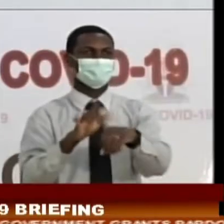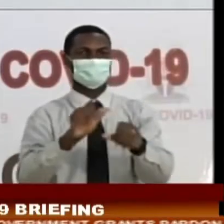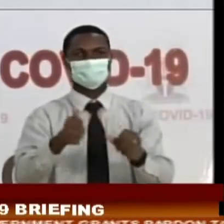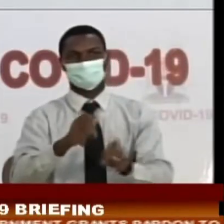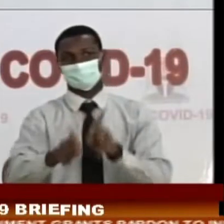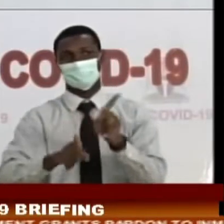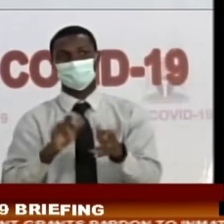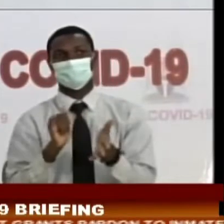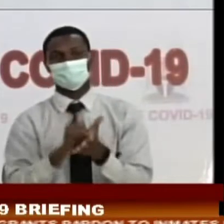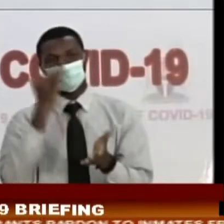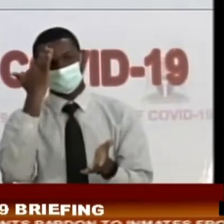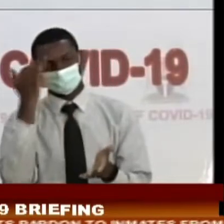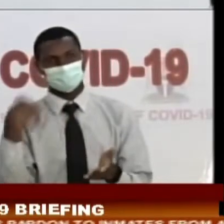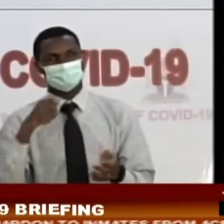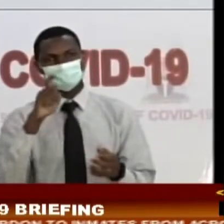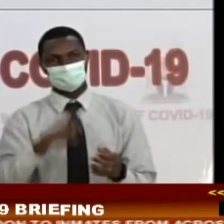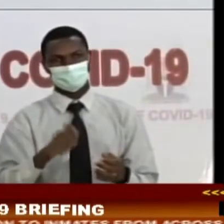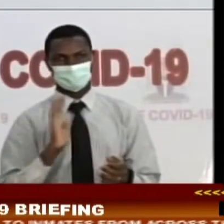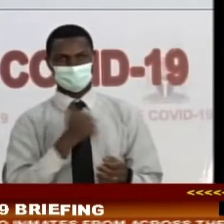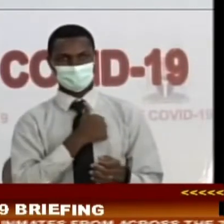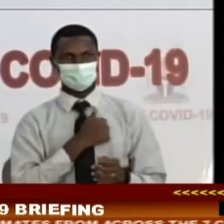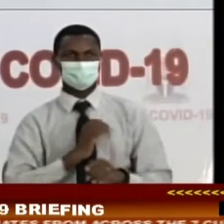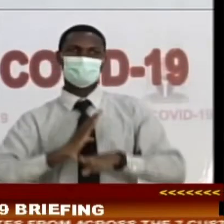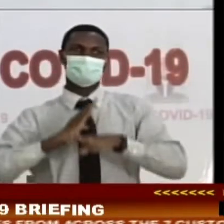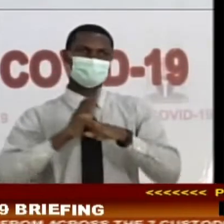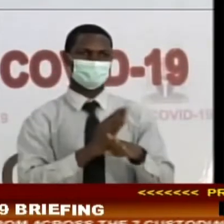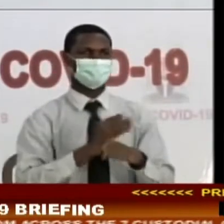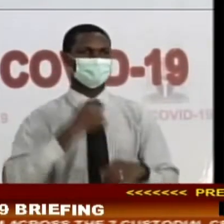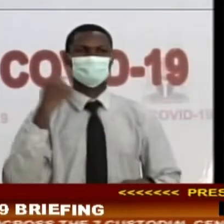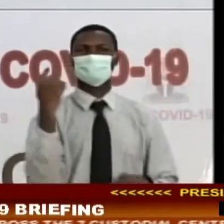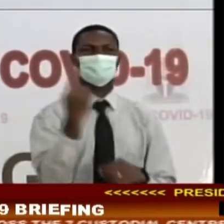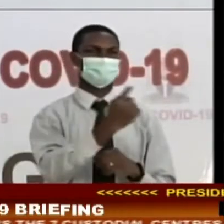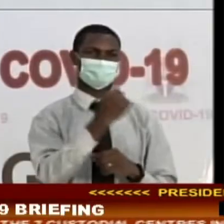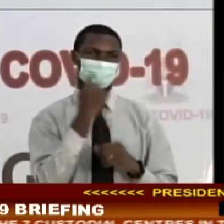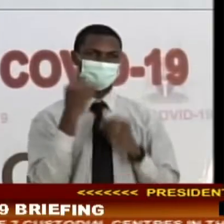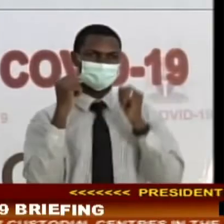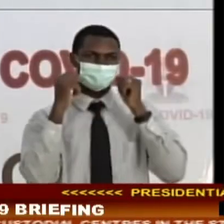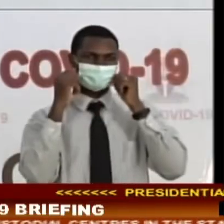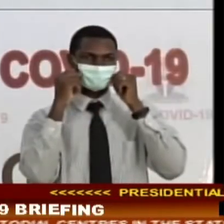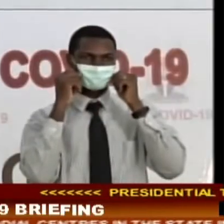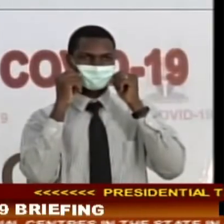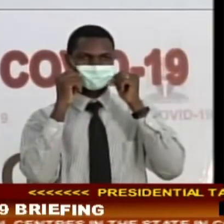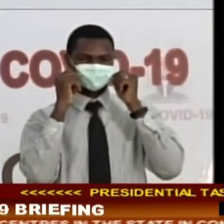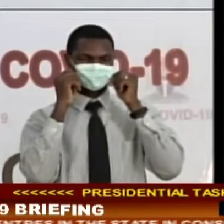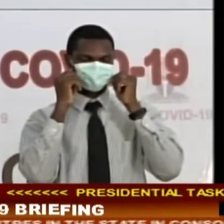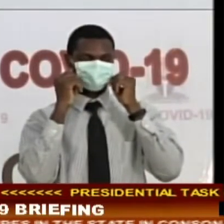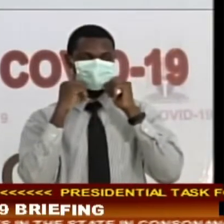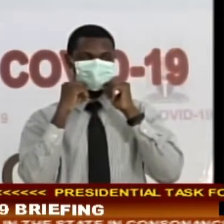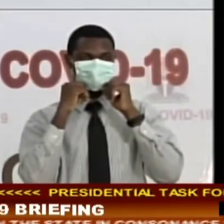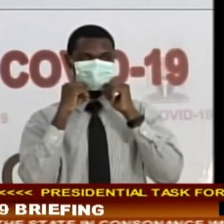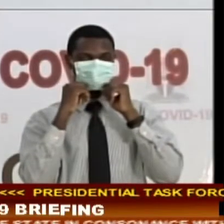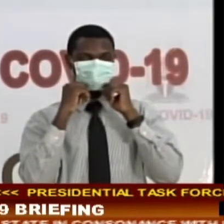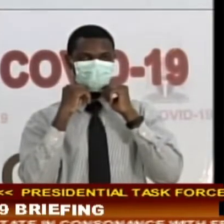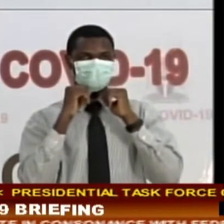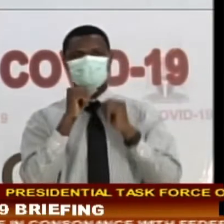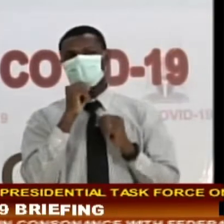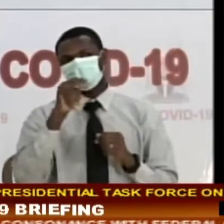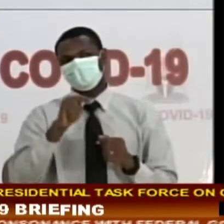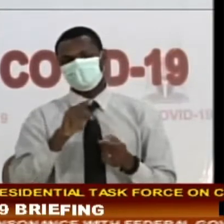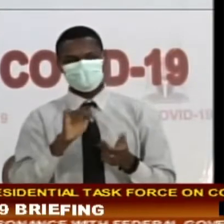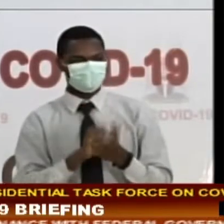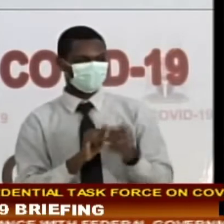why we have to protect ourselves at all times it's not necessary that um it's only the person you see on a sick bed